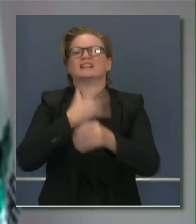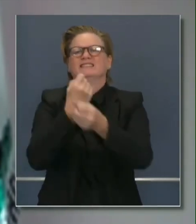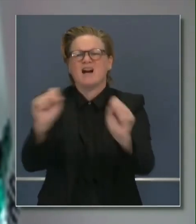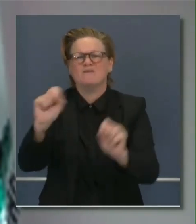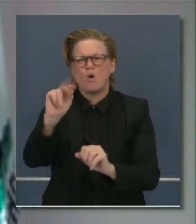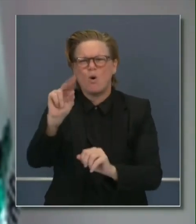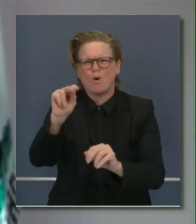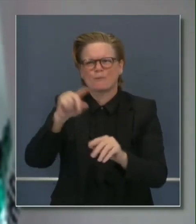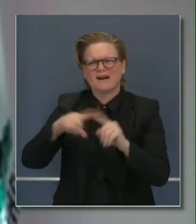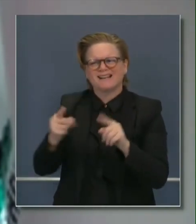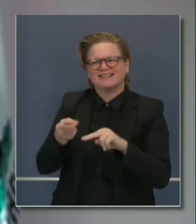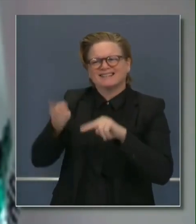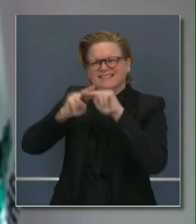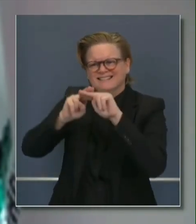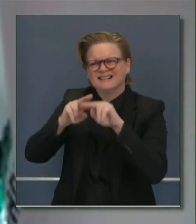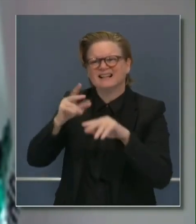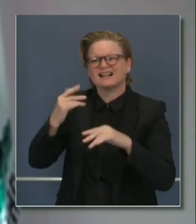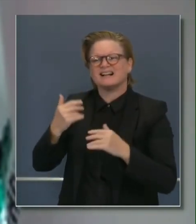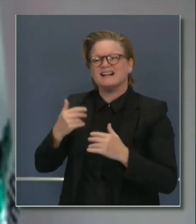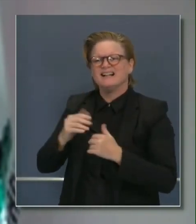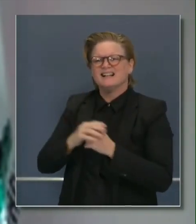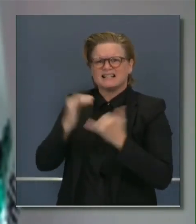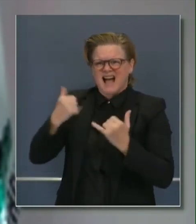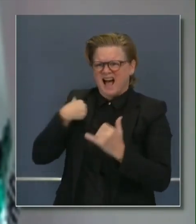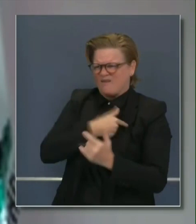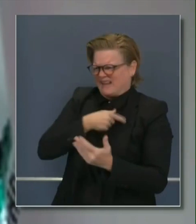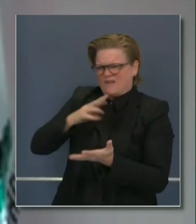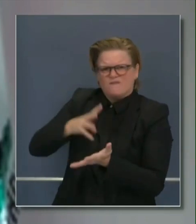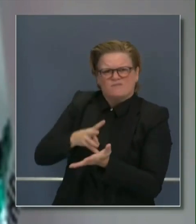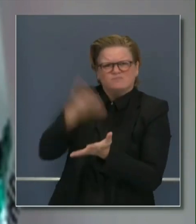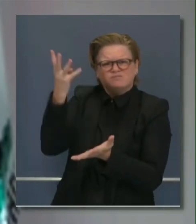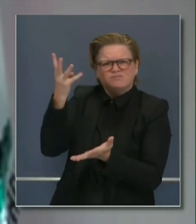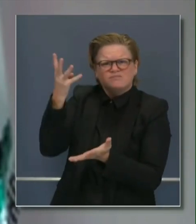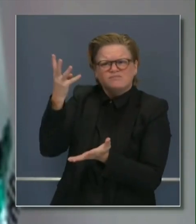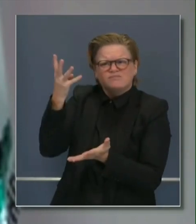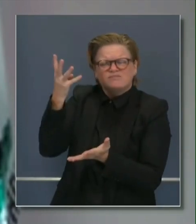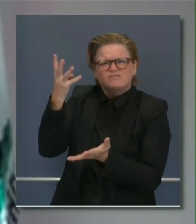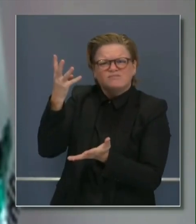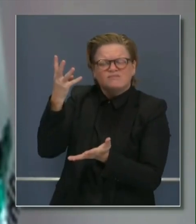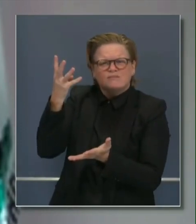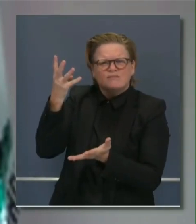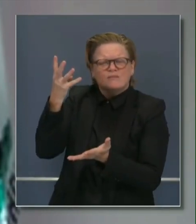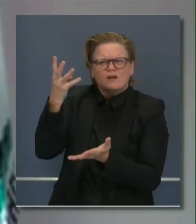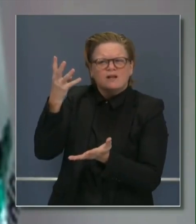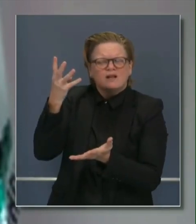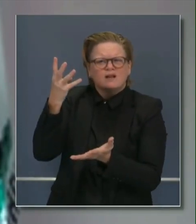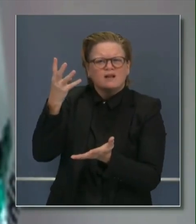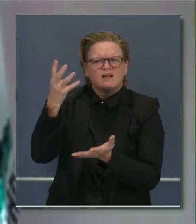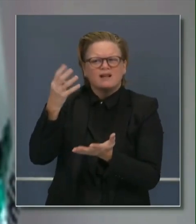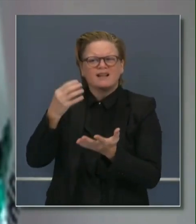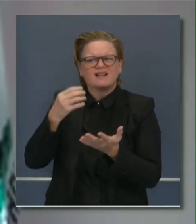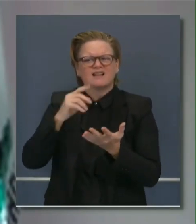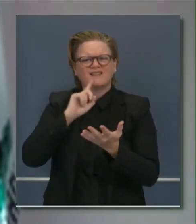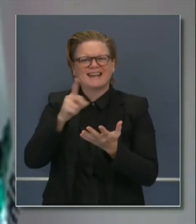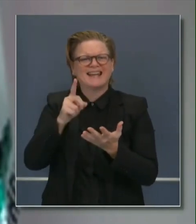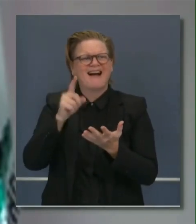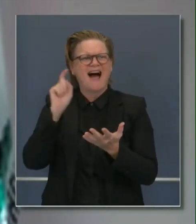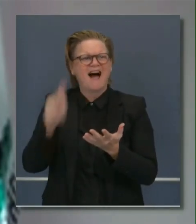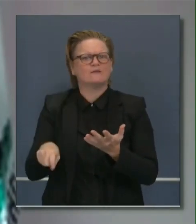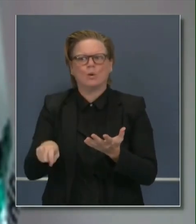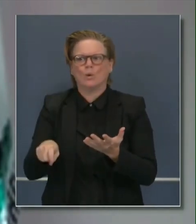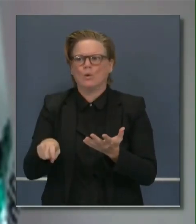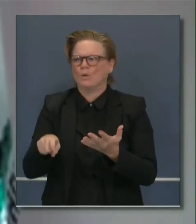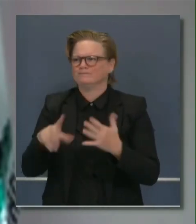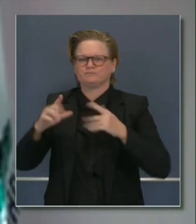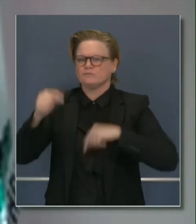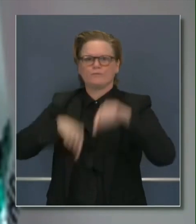that we had just 6 weeks ago. It's time that we actually limit our movement and really get this transmission down. So that's what